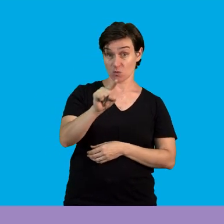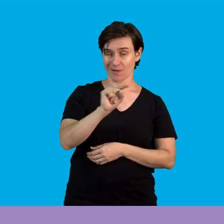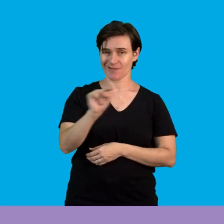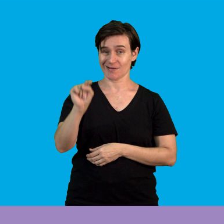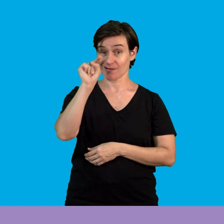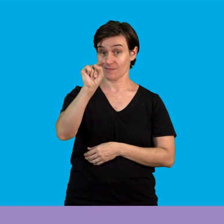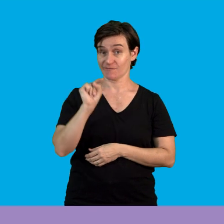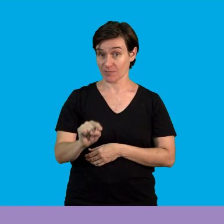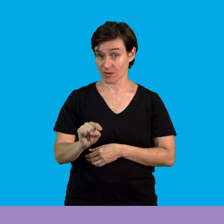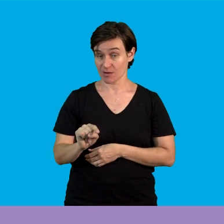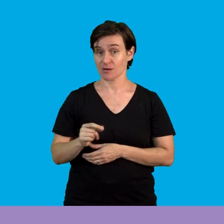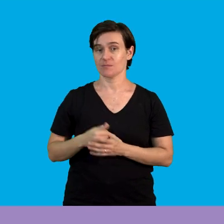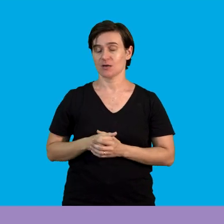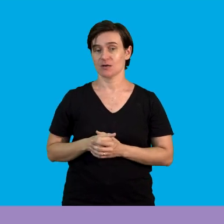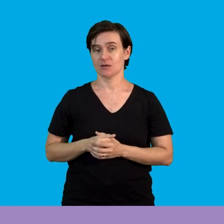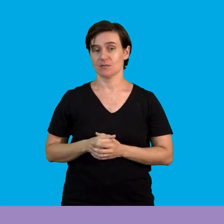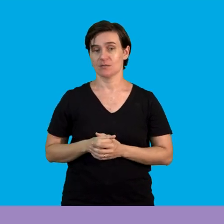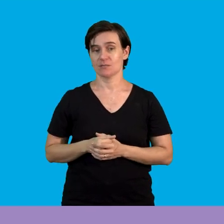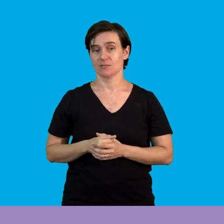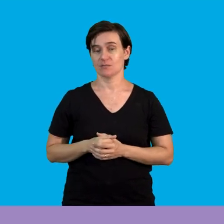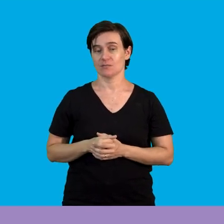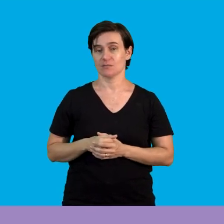41 divided by